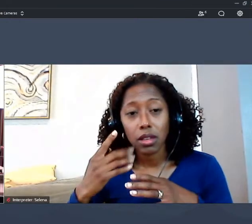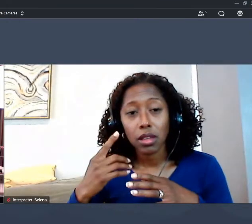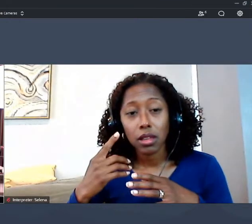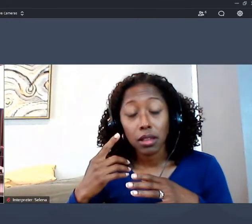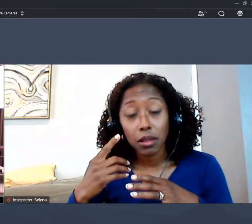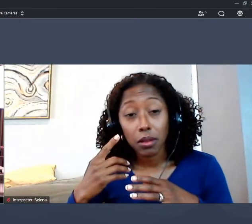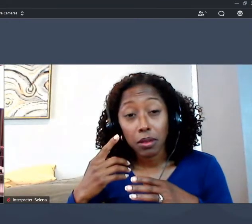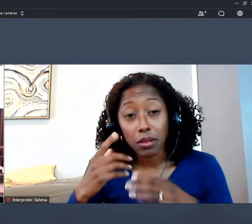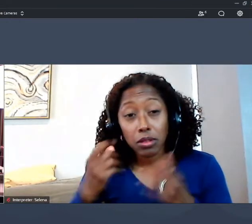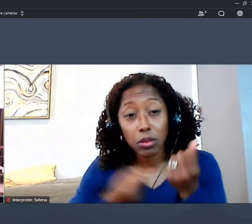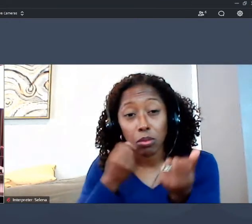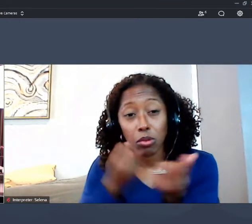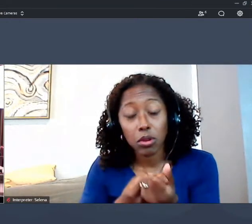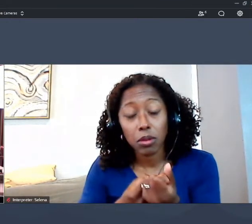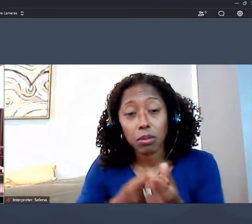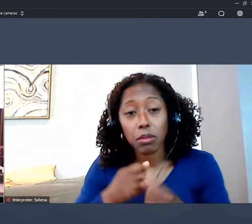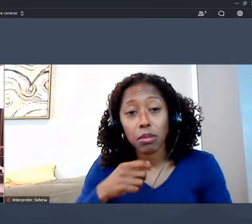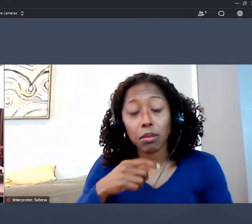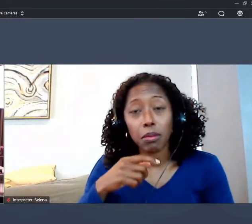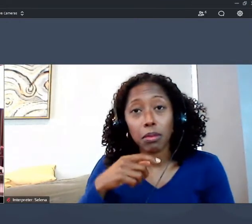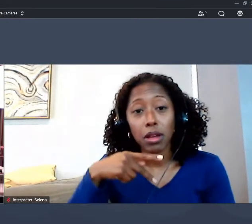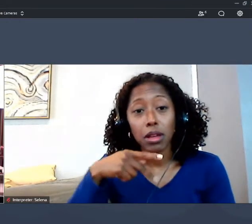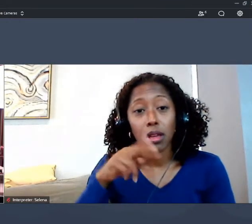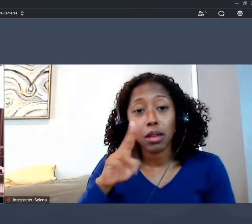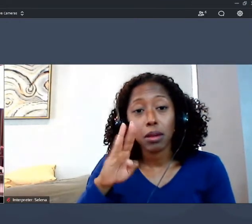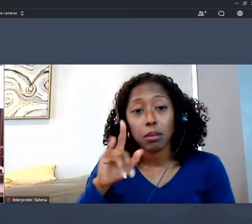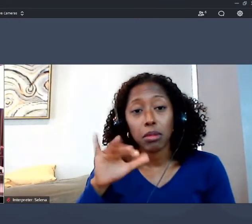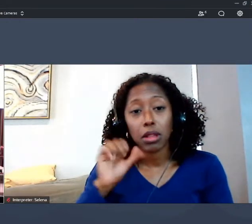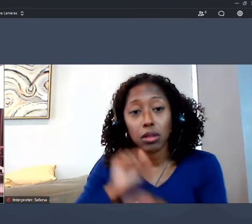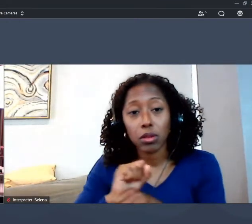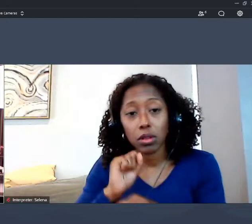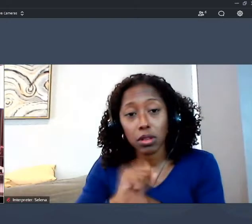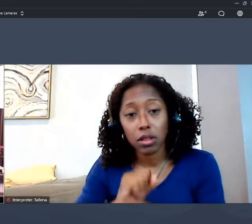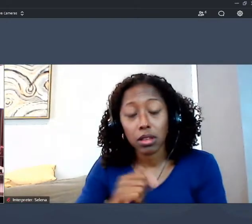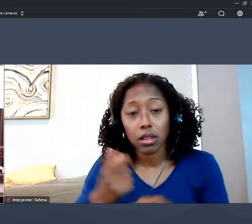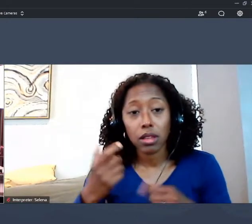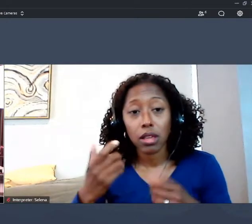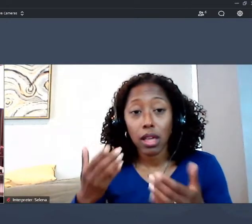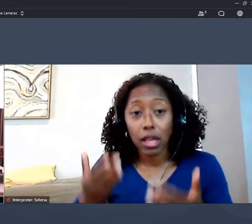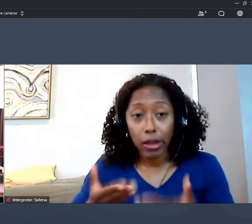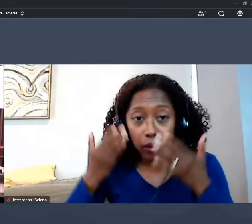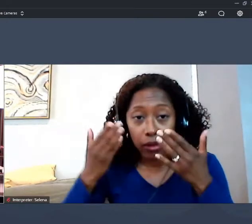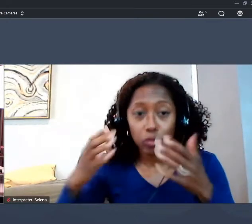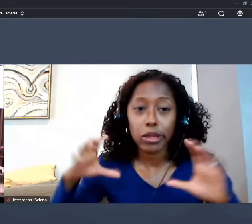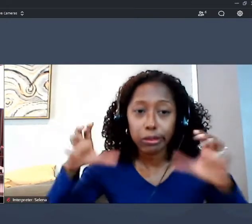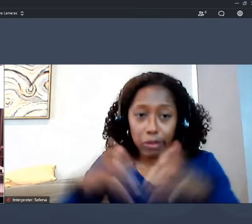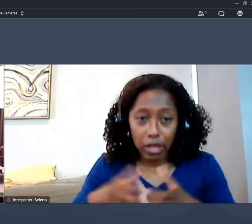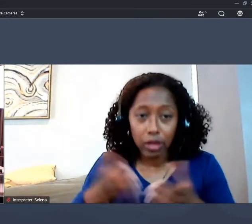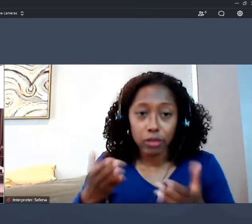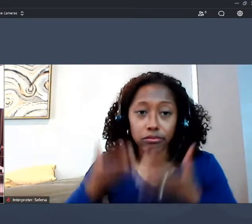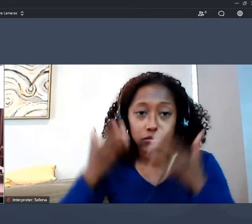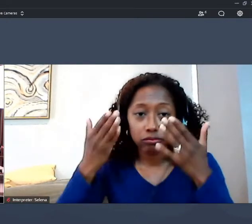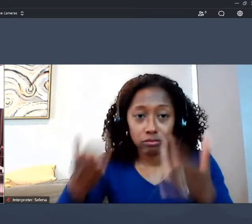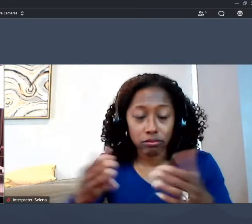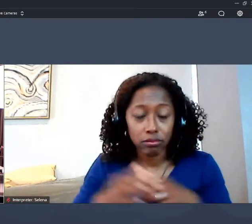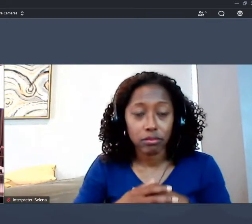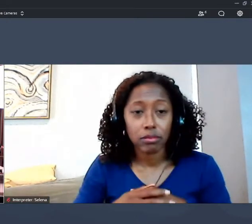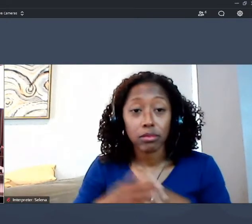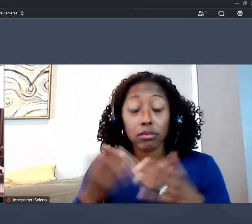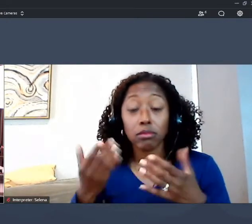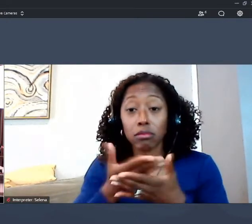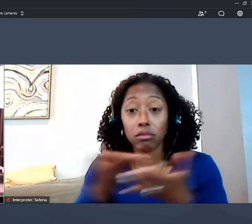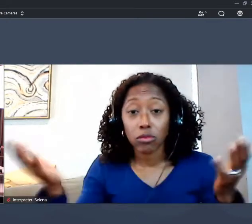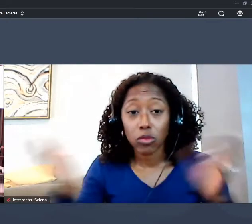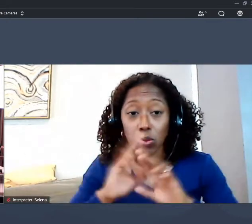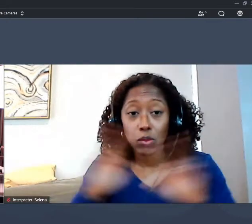Works. Thank you very much, Councilman Smiley. Mr. Chair, the committee may recommend approval, and I so move. Been moved by Councilman Smiley, second by Council Lady Logan. Seeing no members of the queue, seem